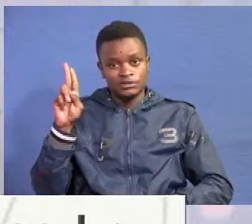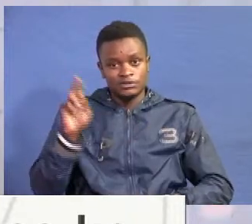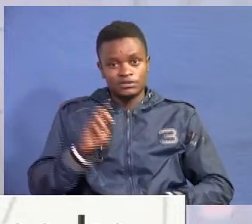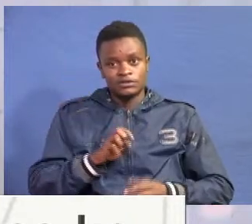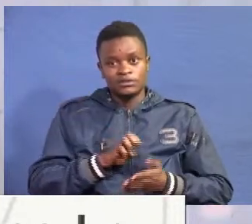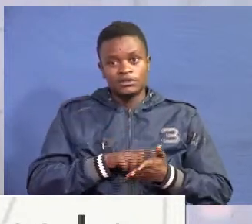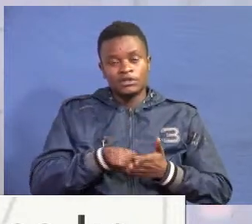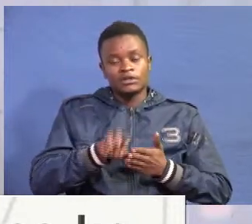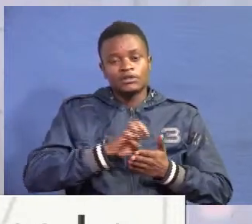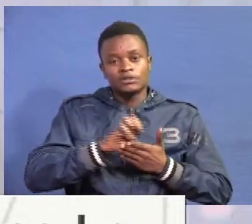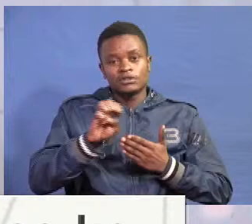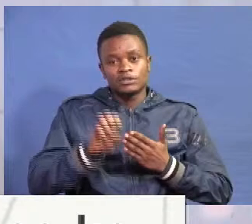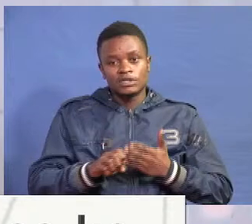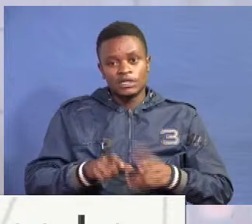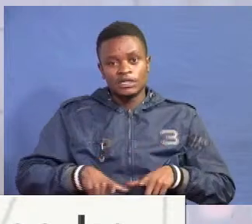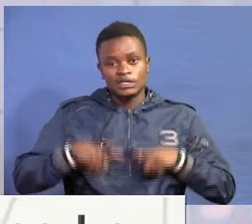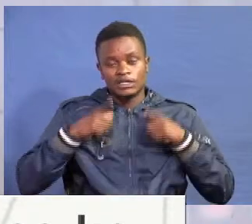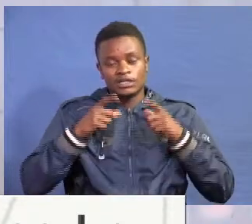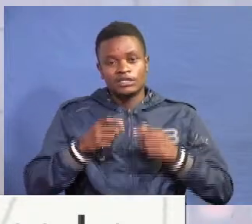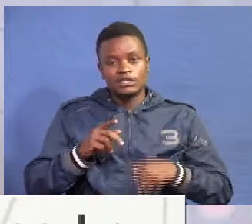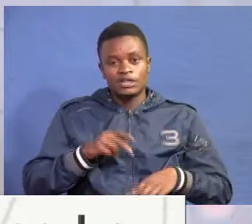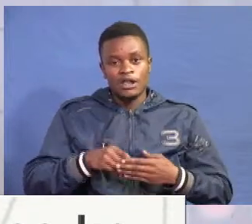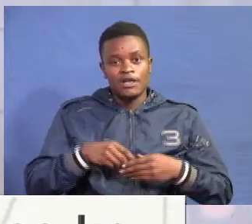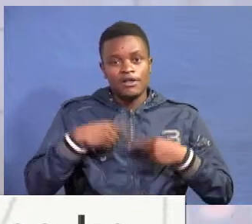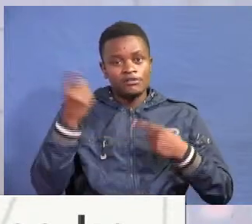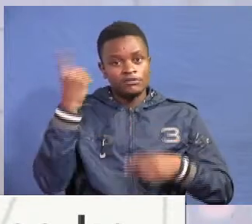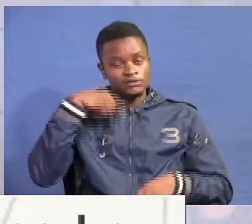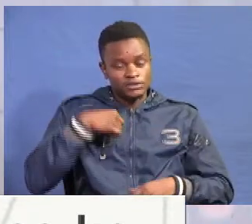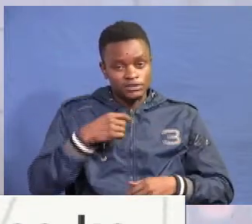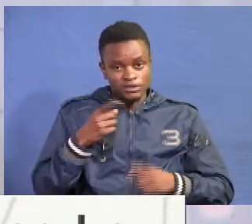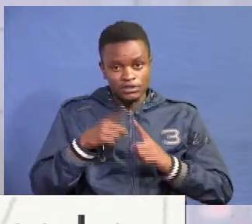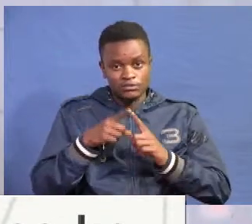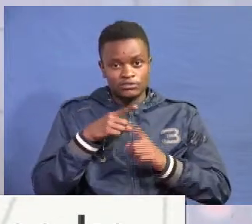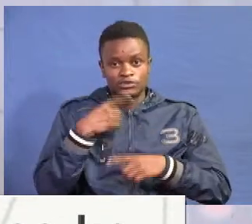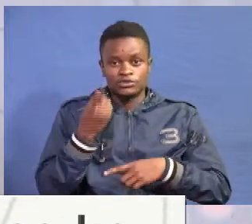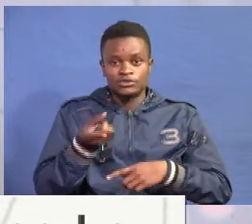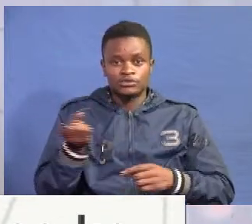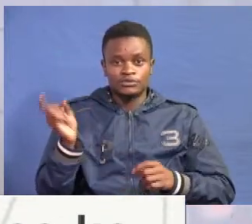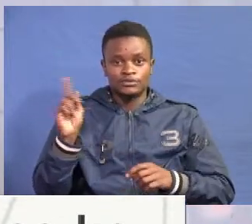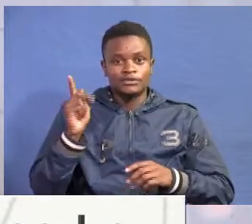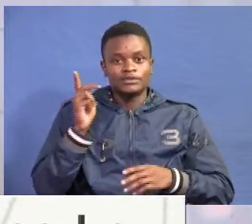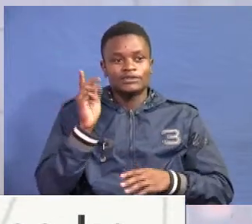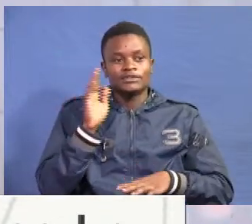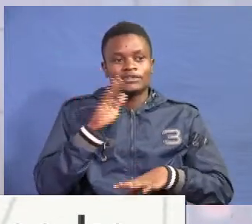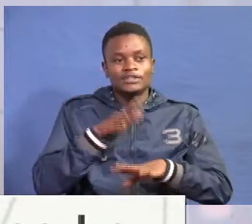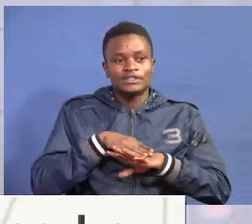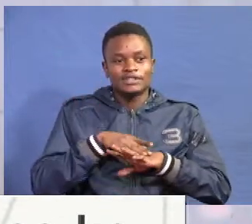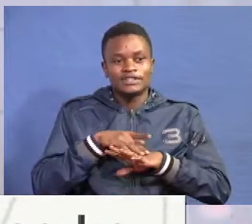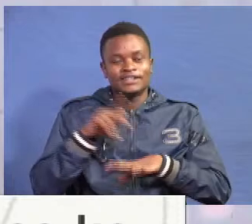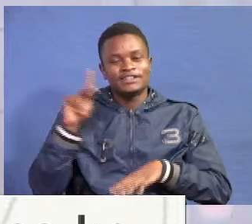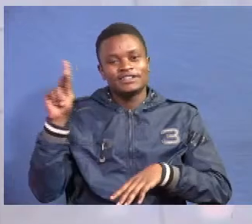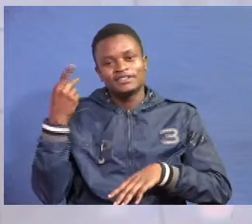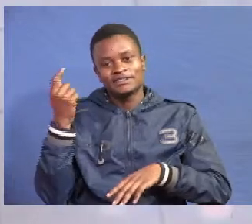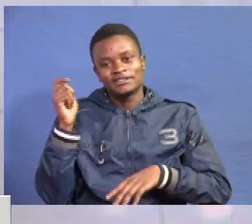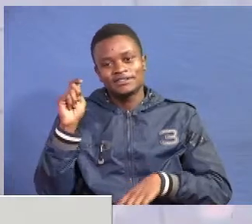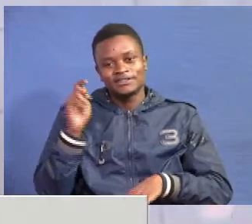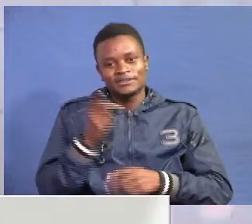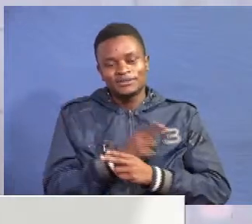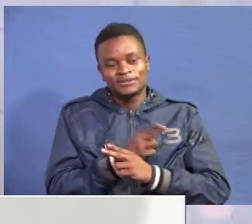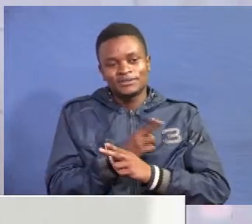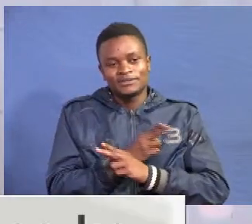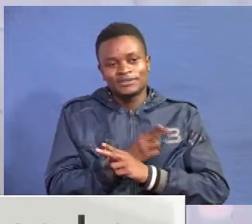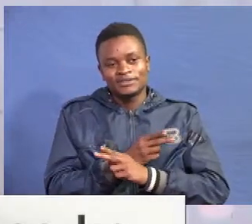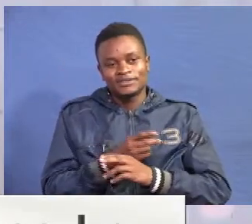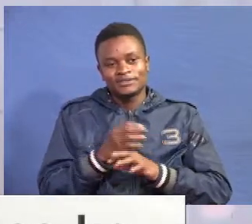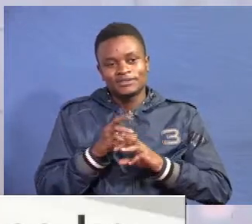at KUTVNEWS Kenya, and you can also engage with us on X at KUTV_Kenya at Anyango Sylvia KE. We begin now. As the